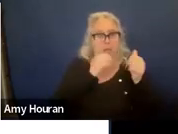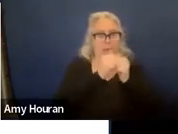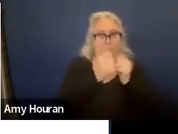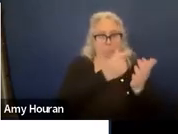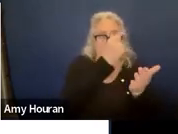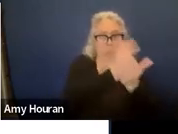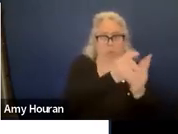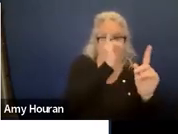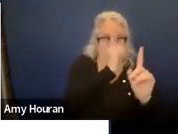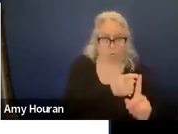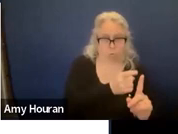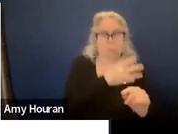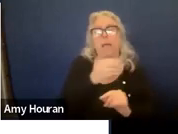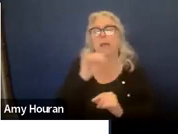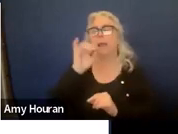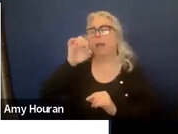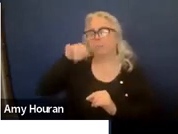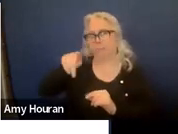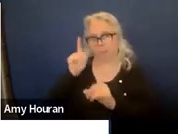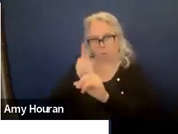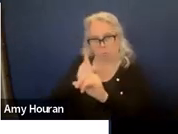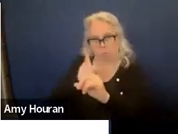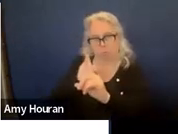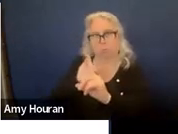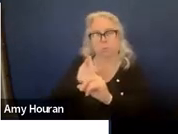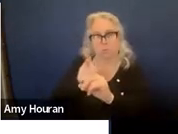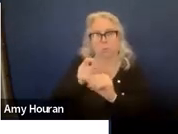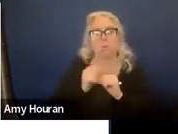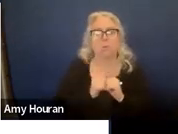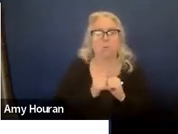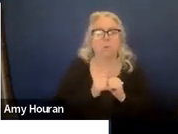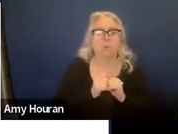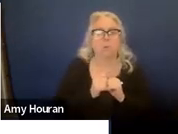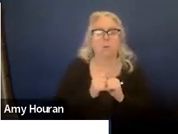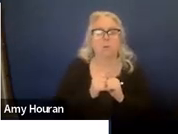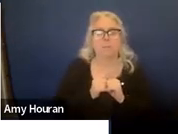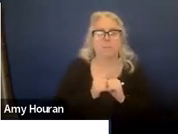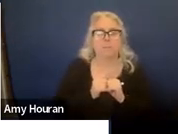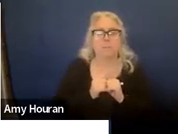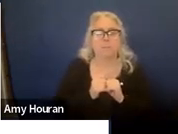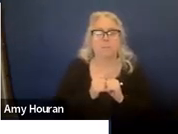has his IP goals that feed those post-secondary goals.